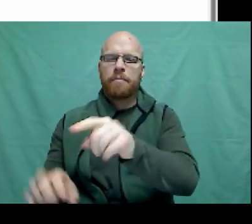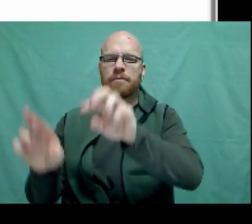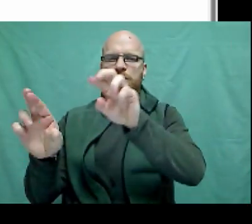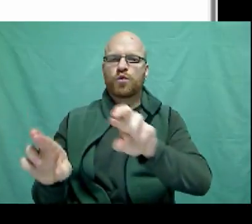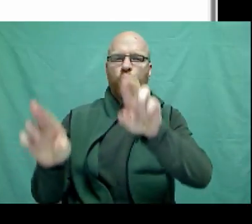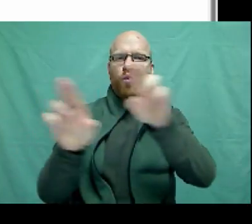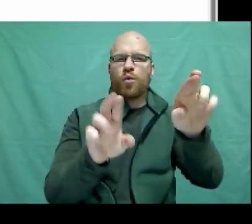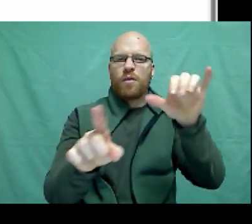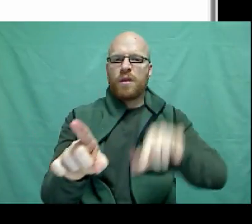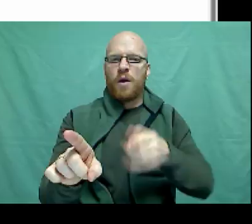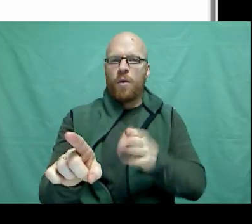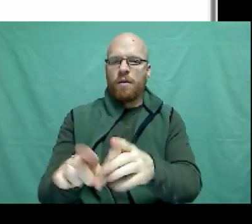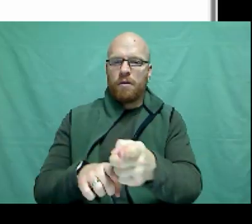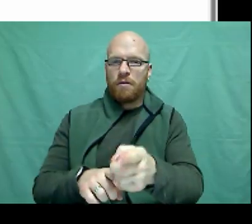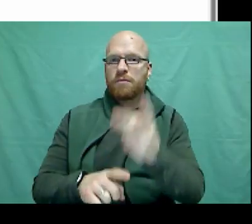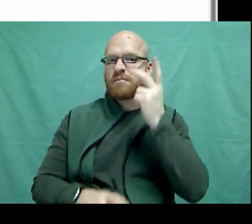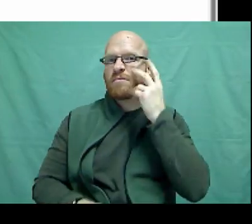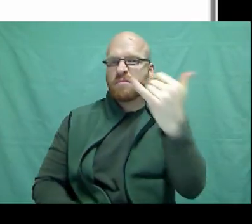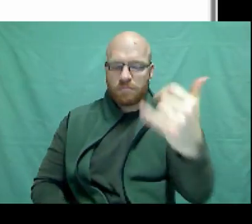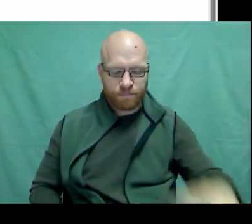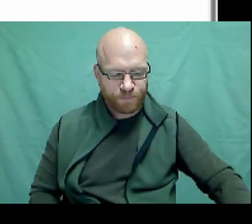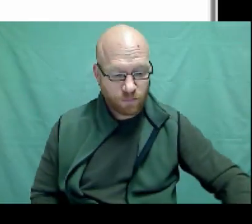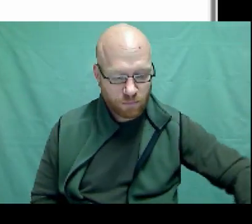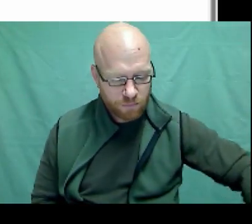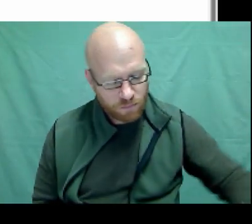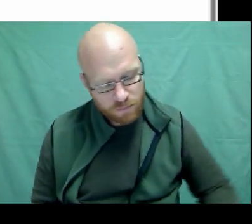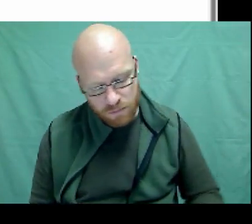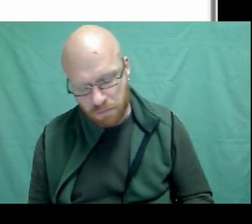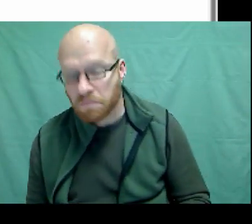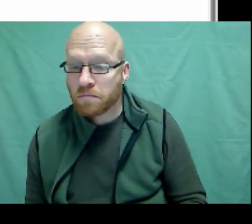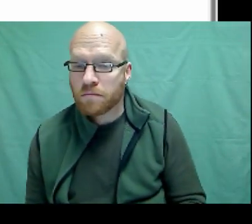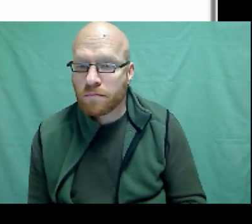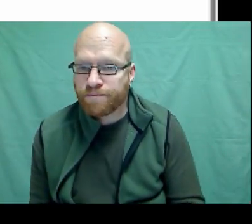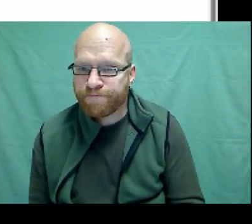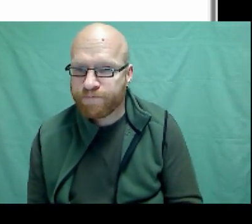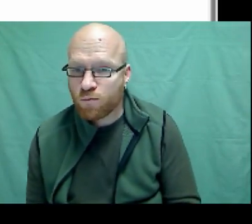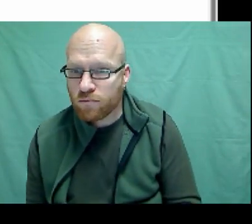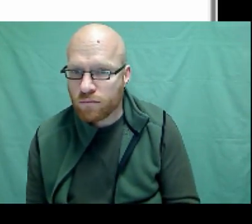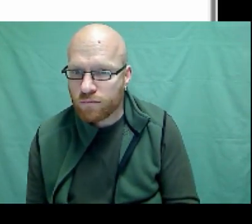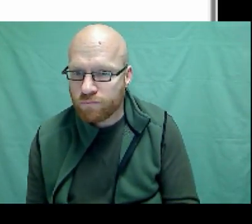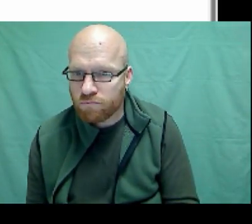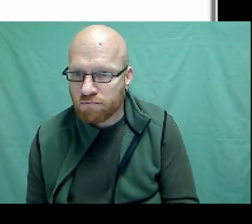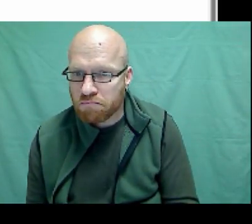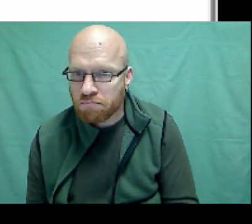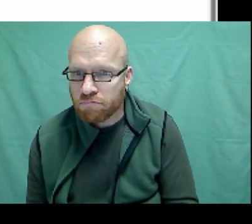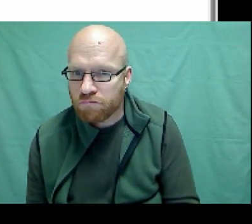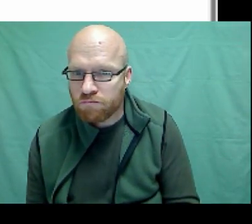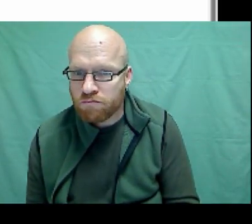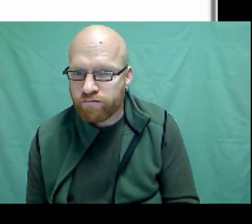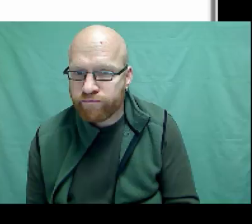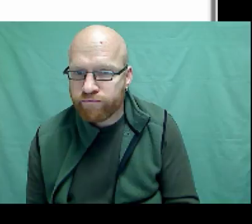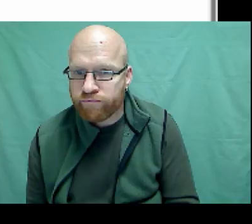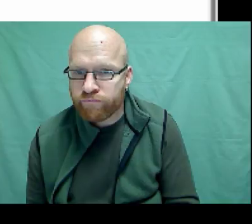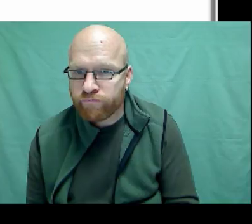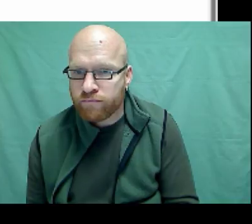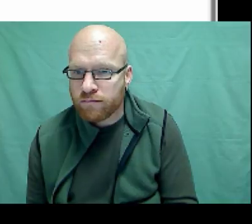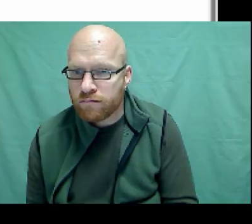So this distribution process, we're going to use the same way to multiply the square root of x times the square root of x plus